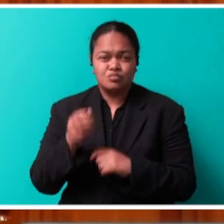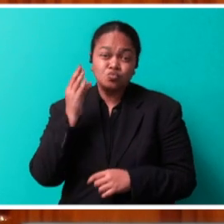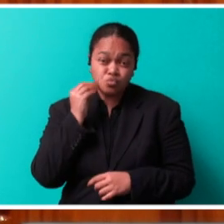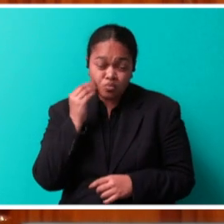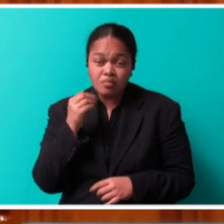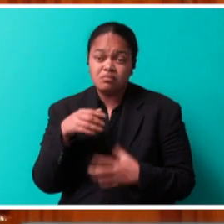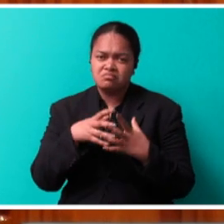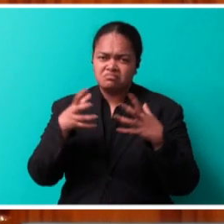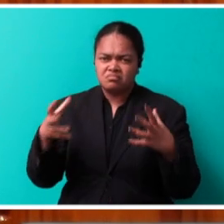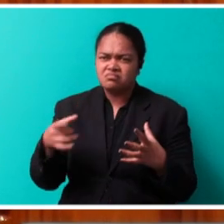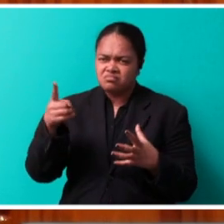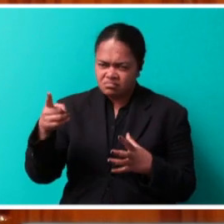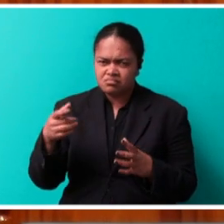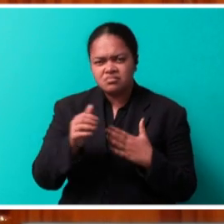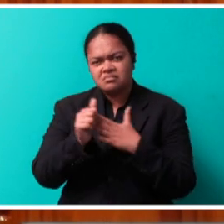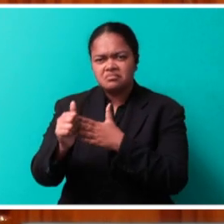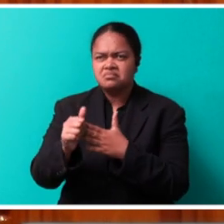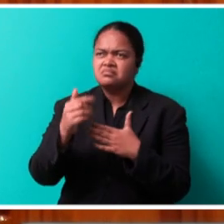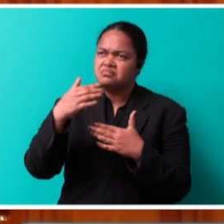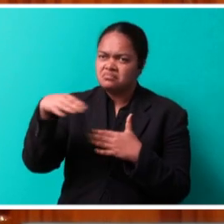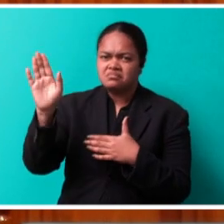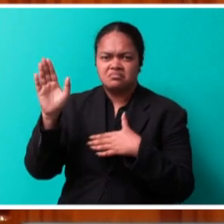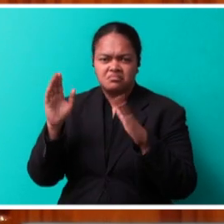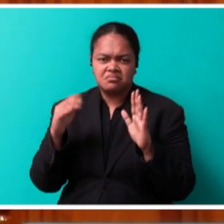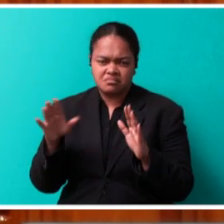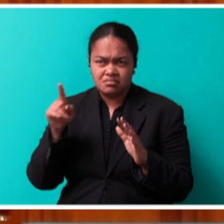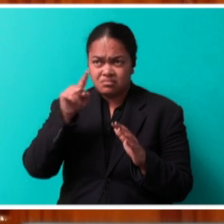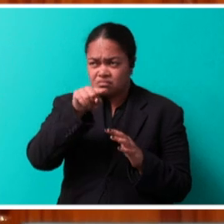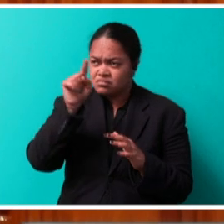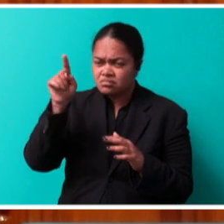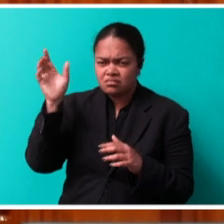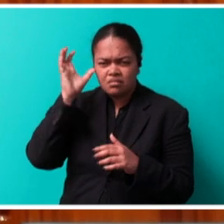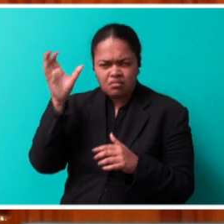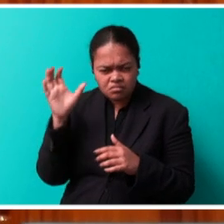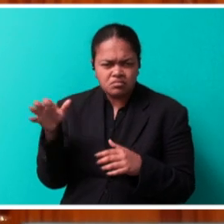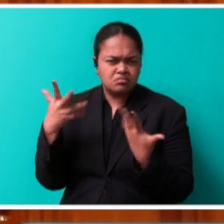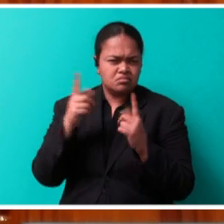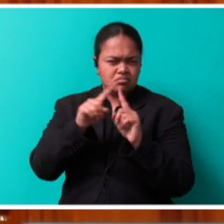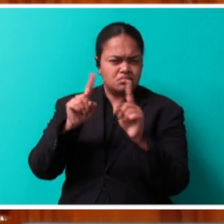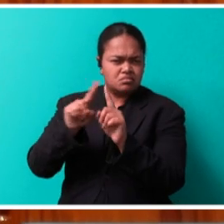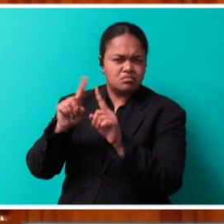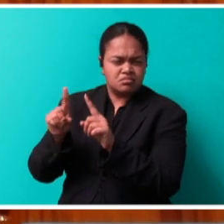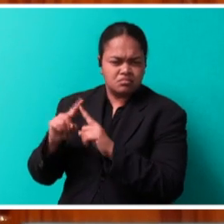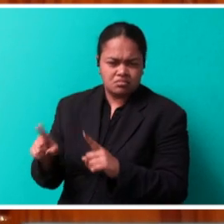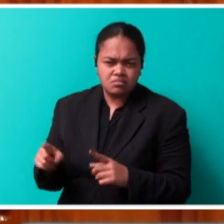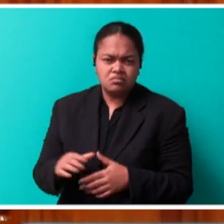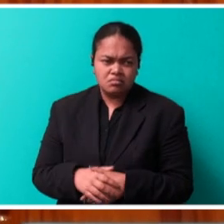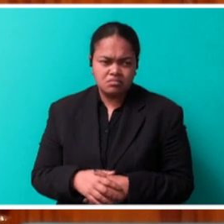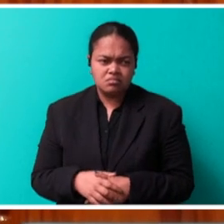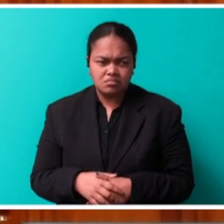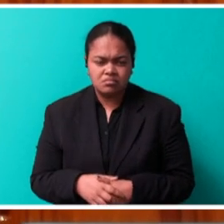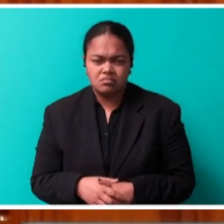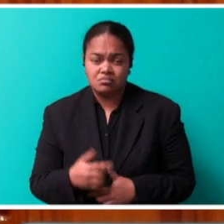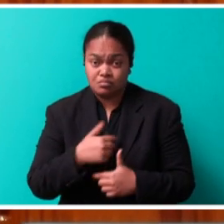nations are already leading the way. These countries are diversifying primarily due to their wish,